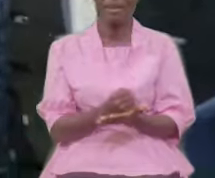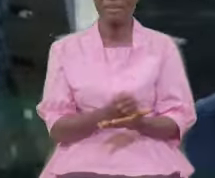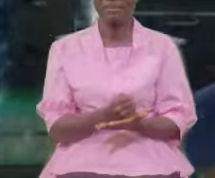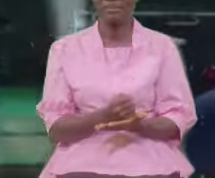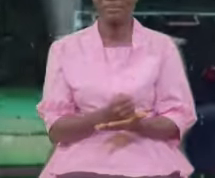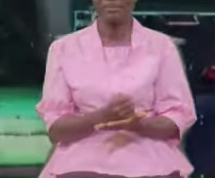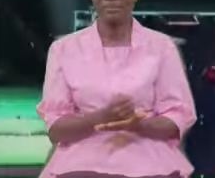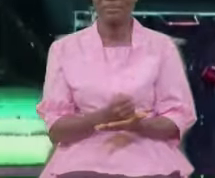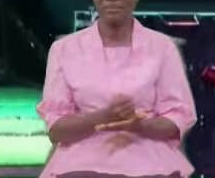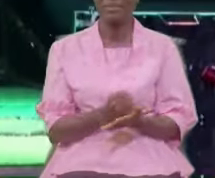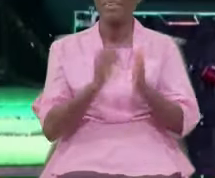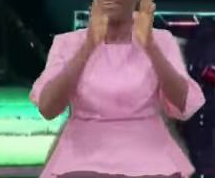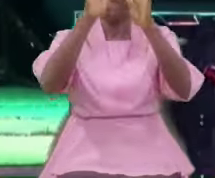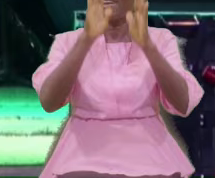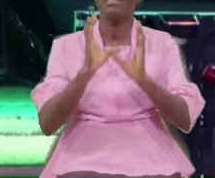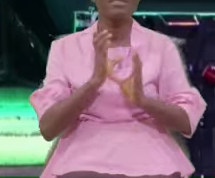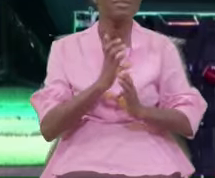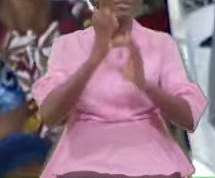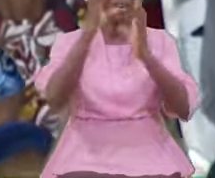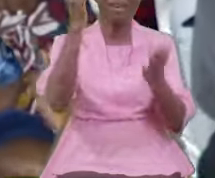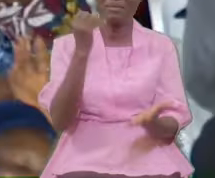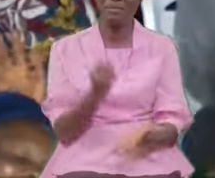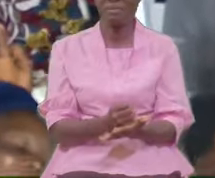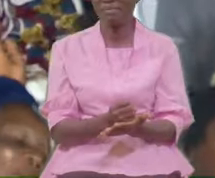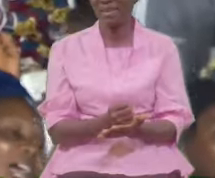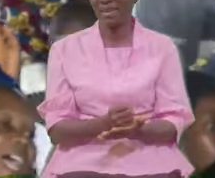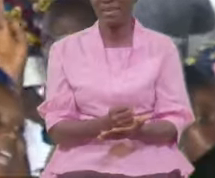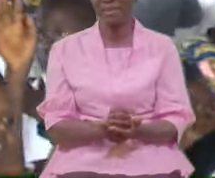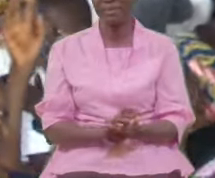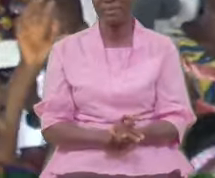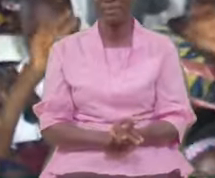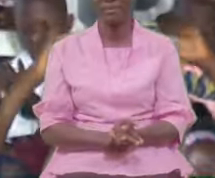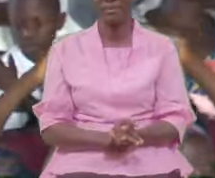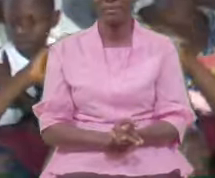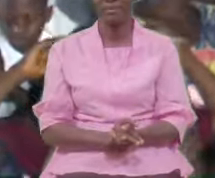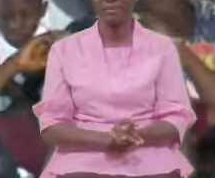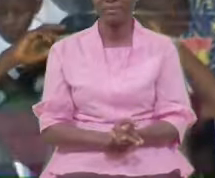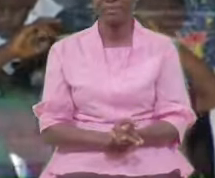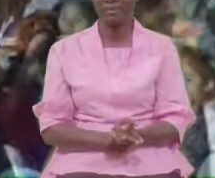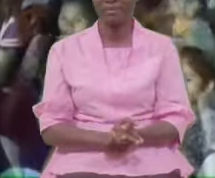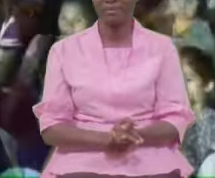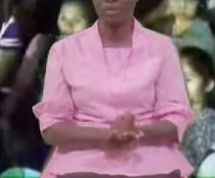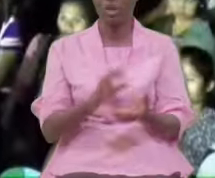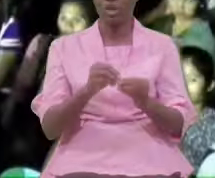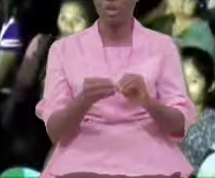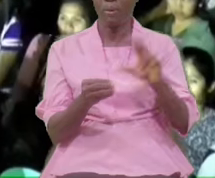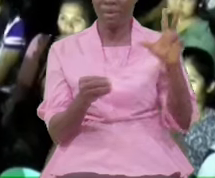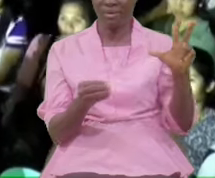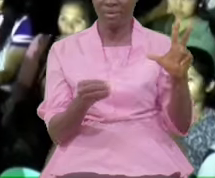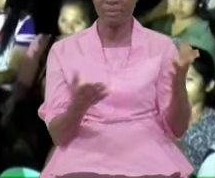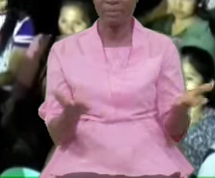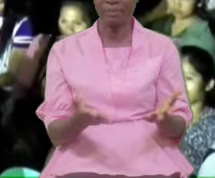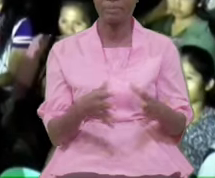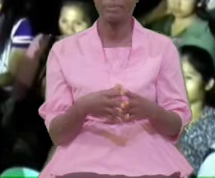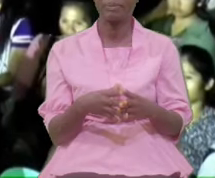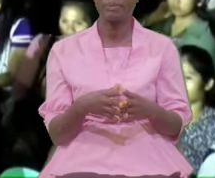wonderful amen amen I'm looking at number three here